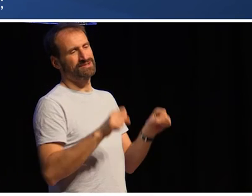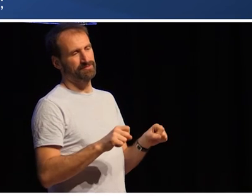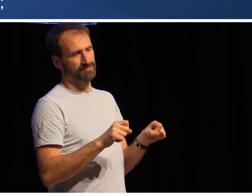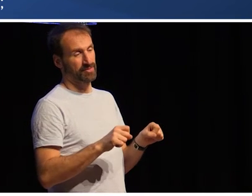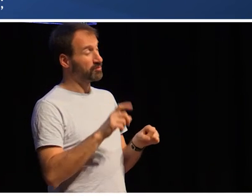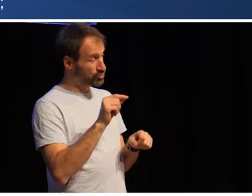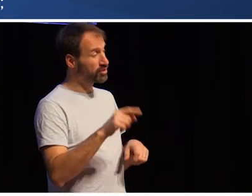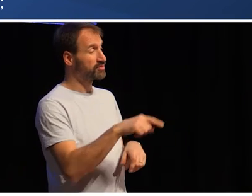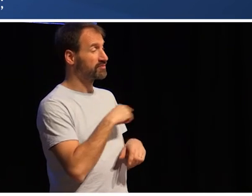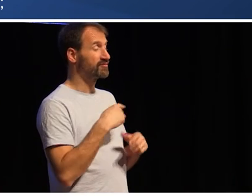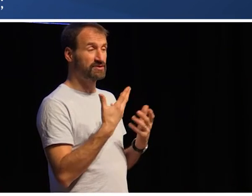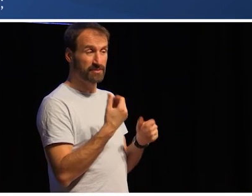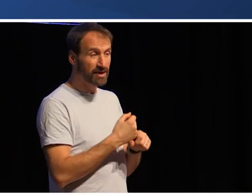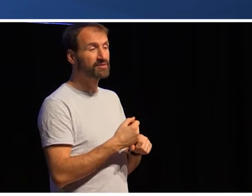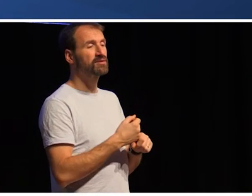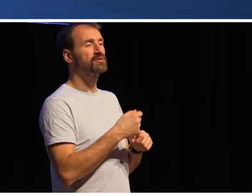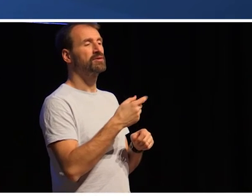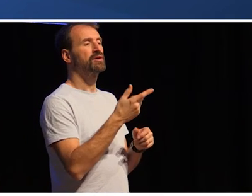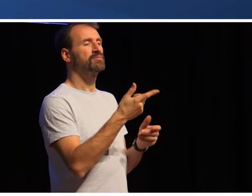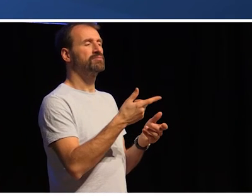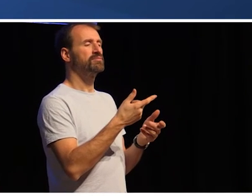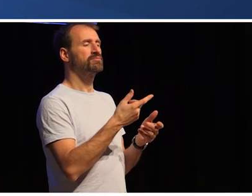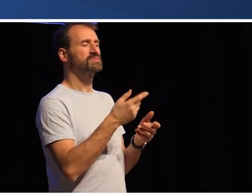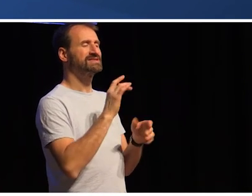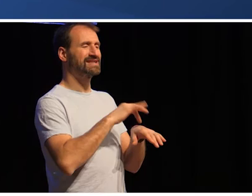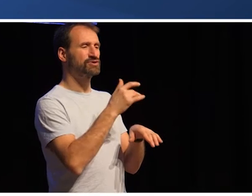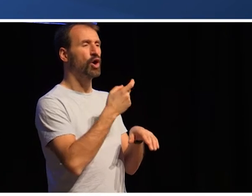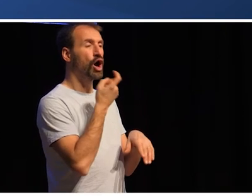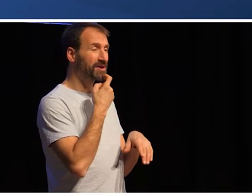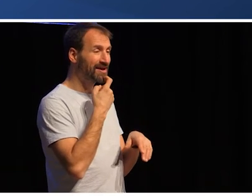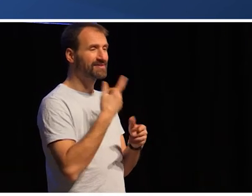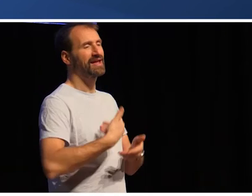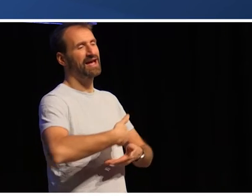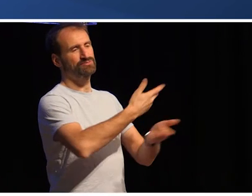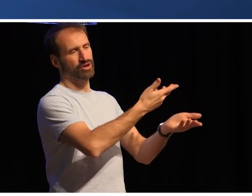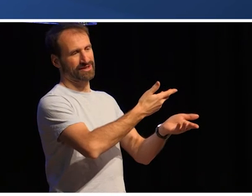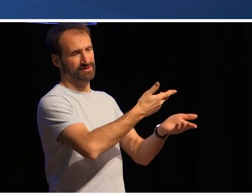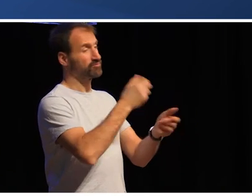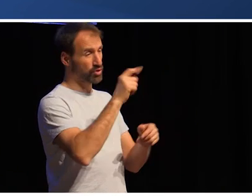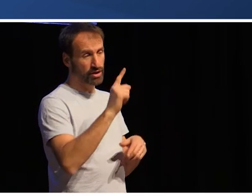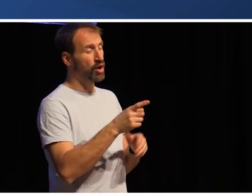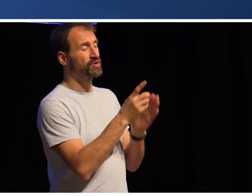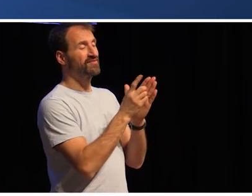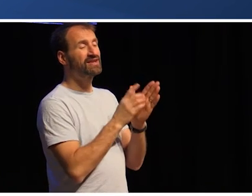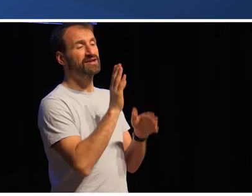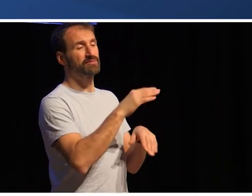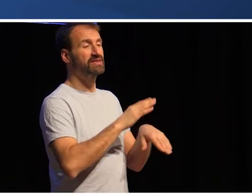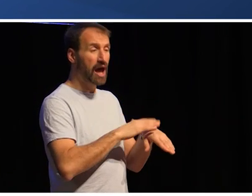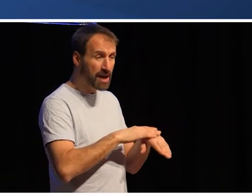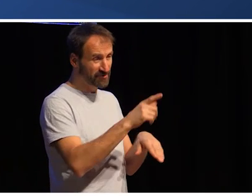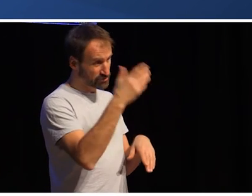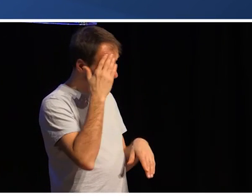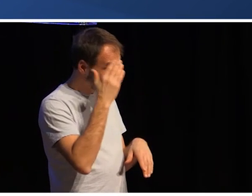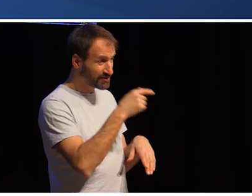a sensors object that we use later on. You can also find sensors by name. If you know the specific ID of a sensor, you can use